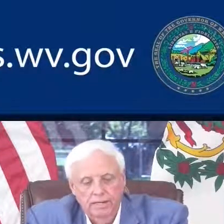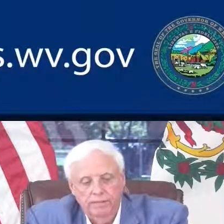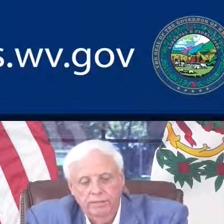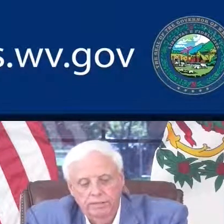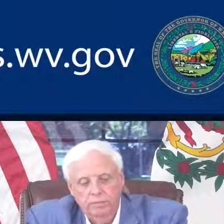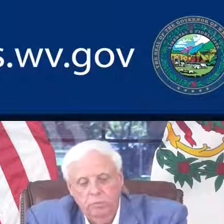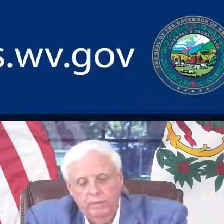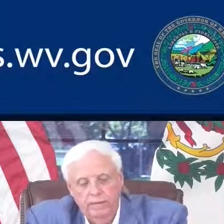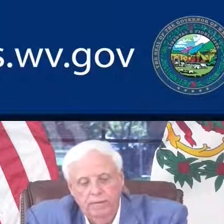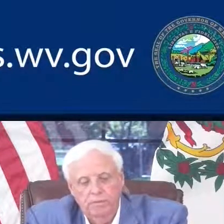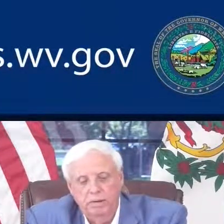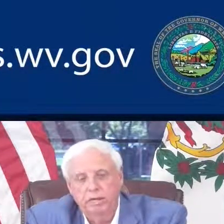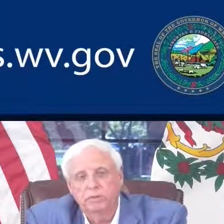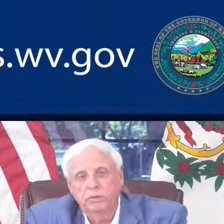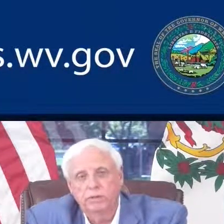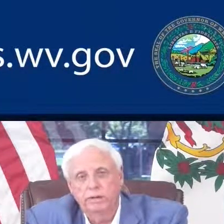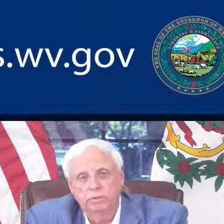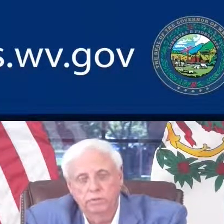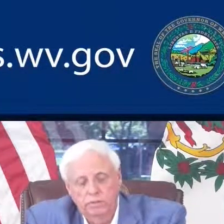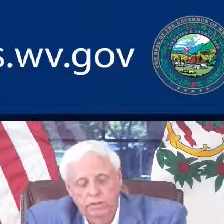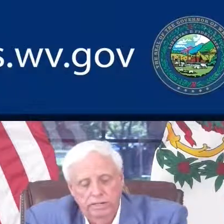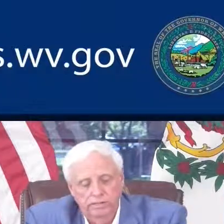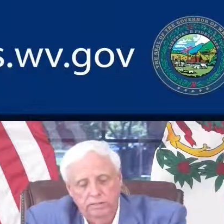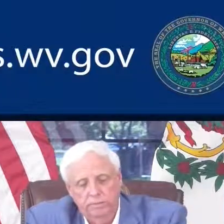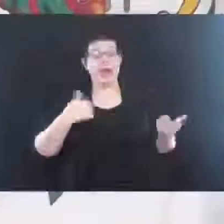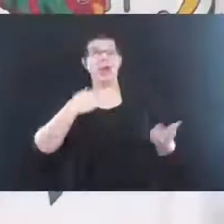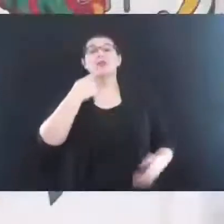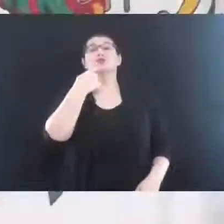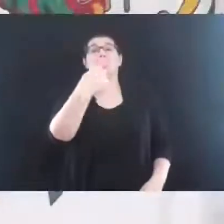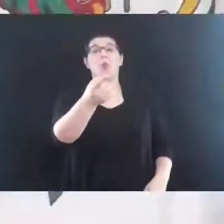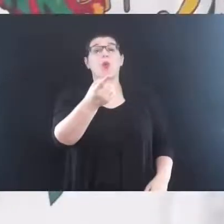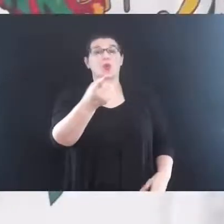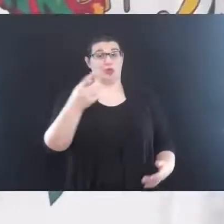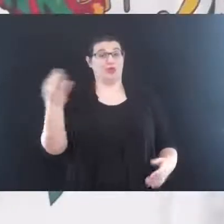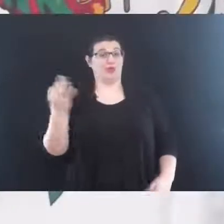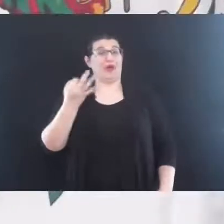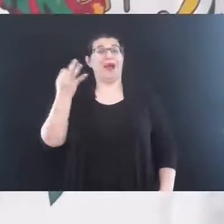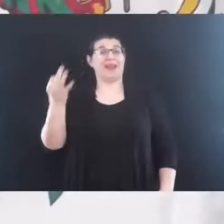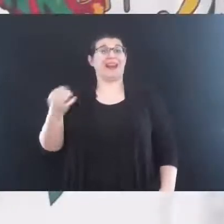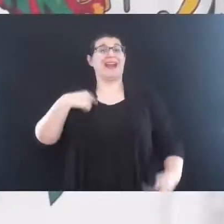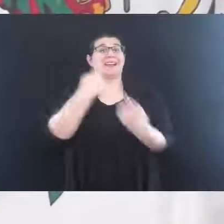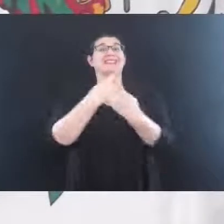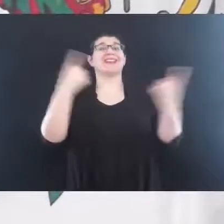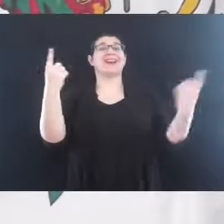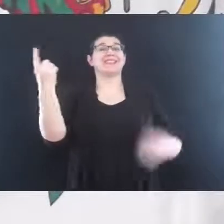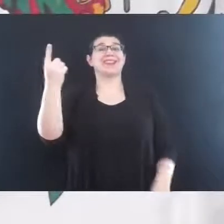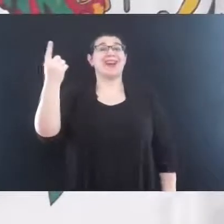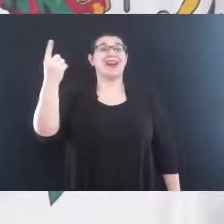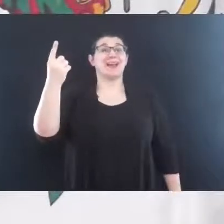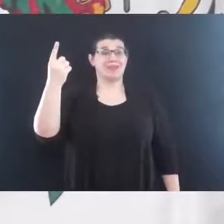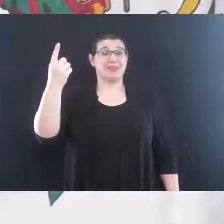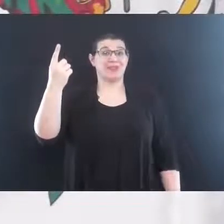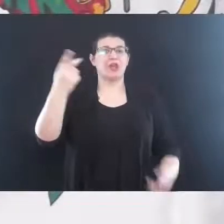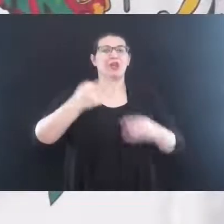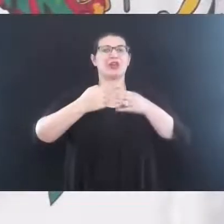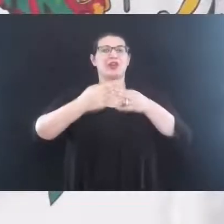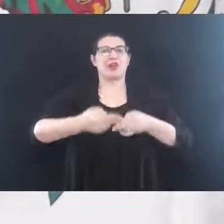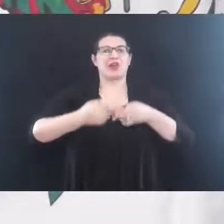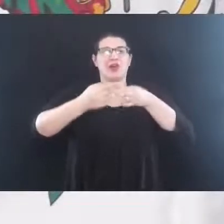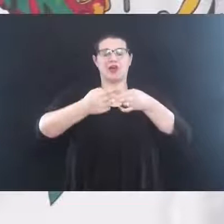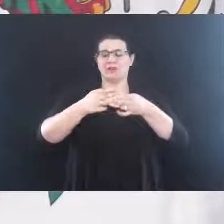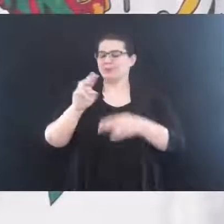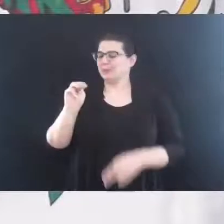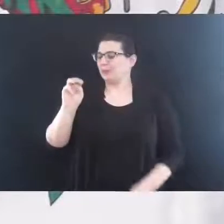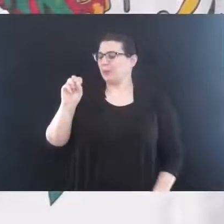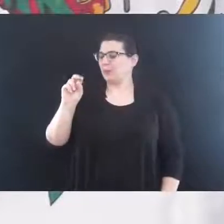I guess at this point in time, I told you that I was going to announce something on Friday, and this is the monoclonal